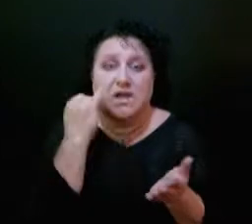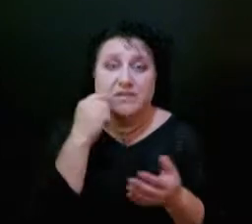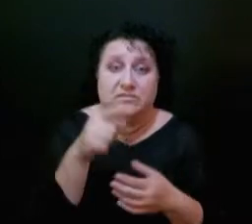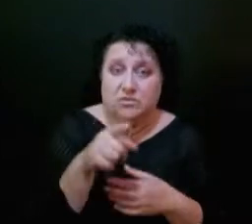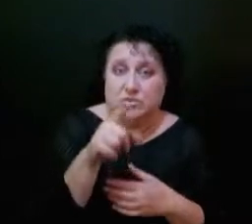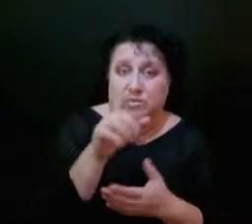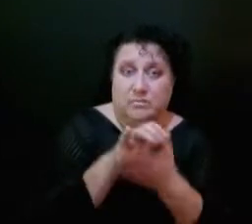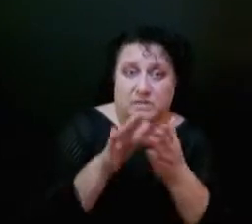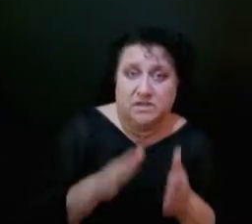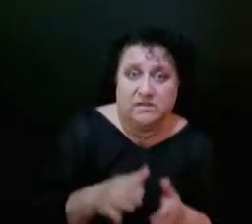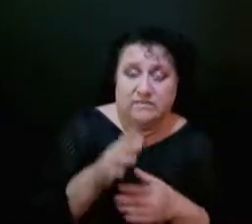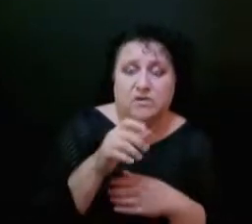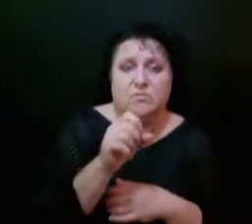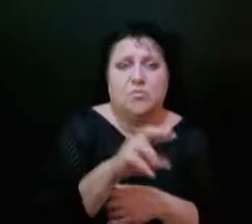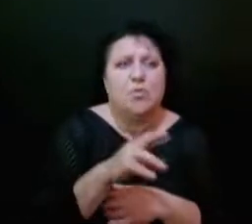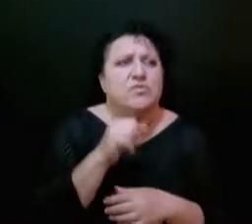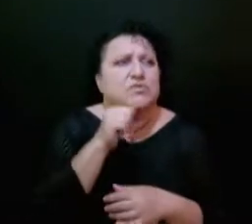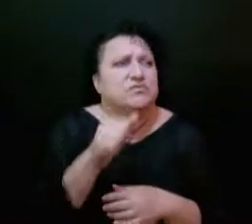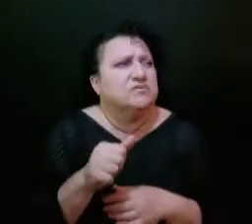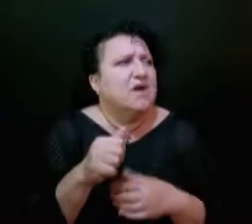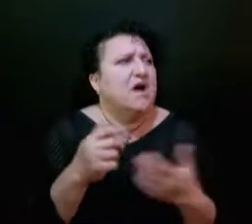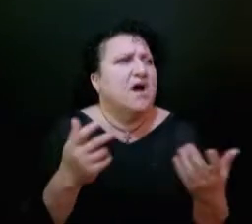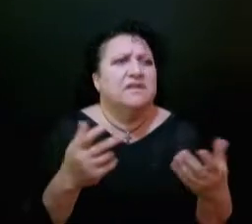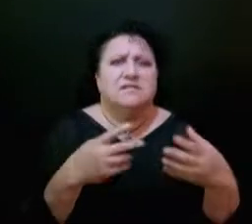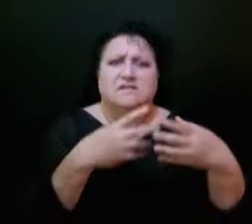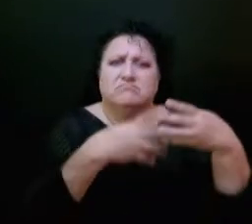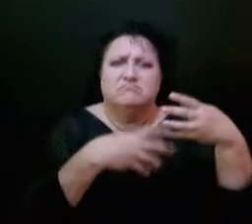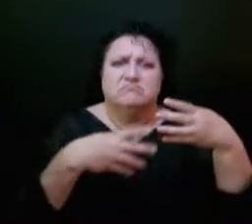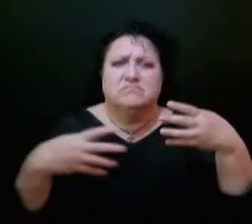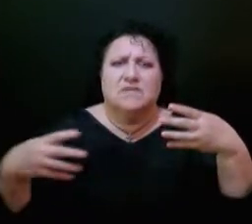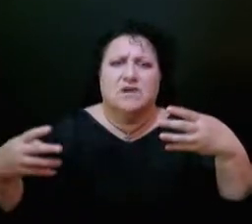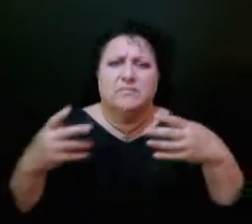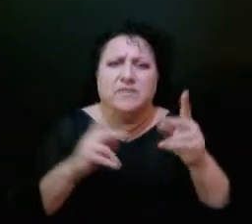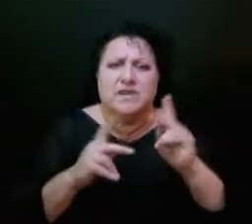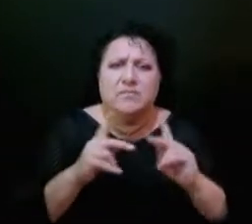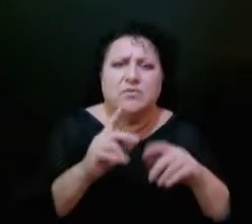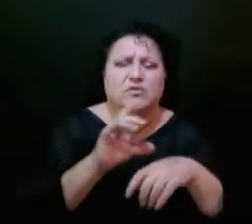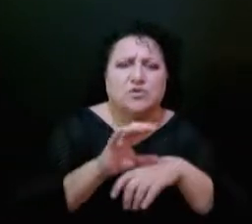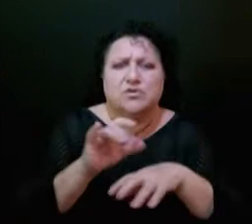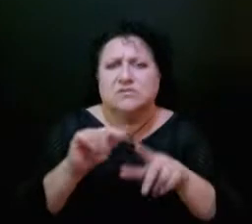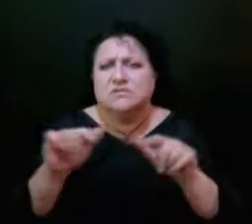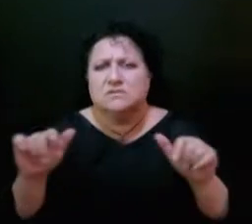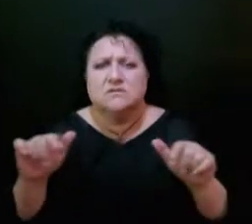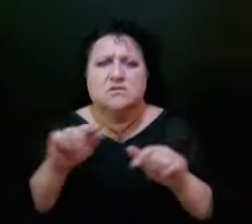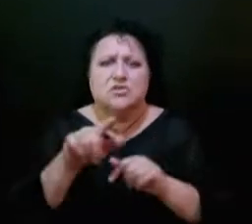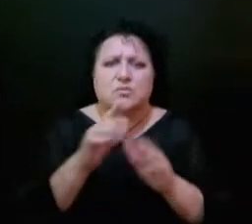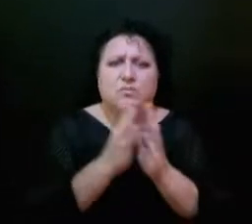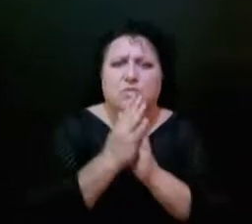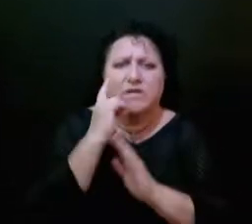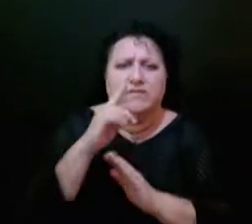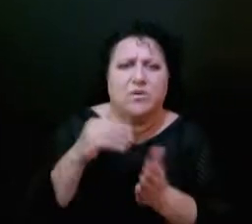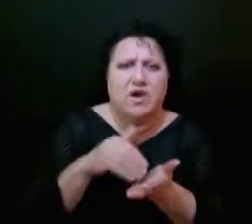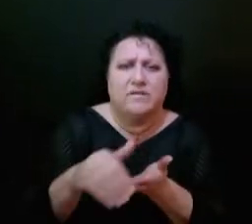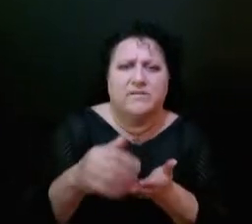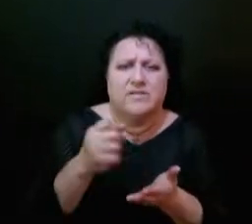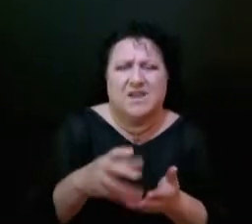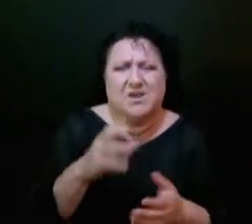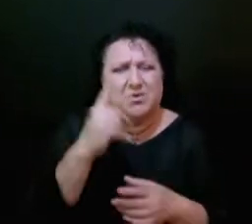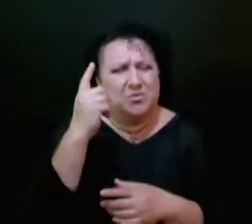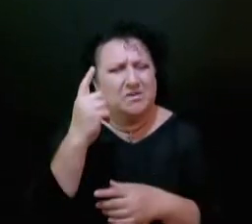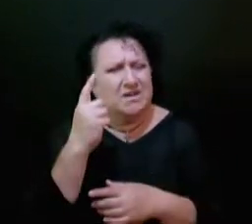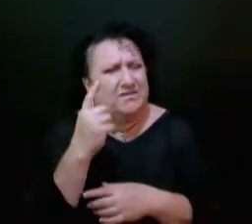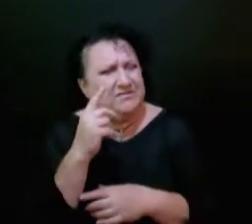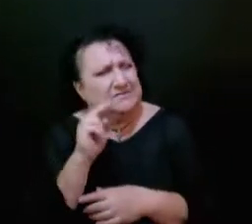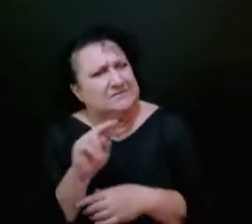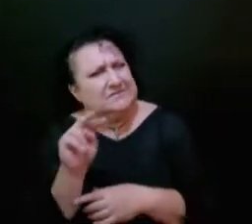list of persons or the church or an entity that you're praying regularly for, I would question how rooted we are in Christ, specifically